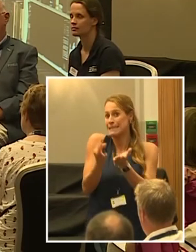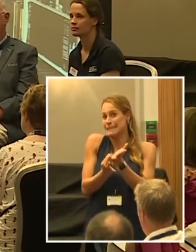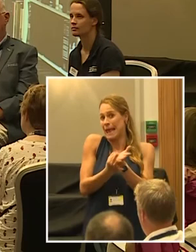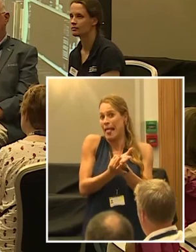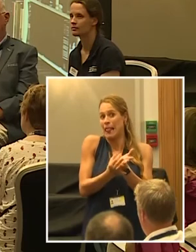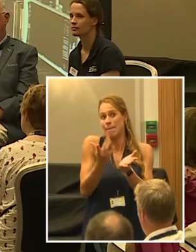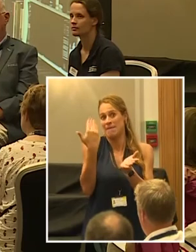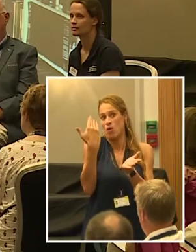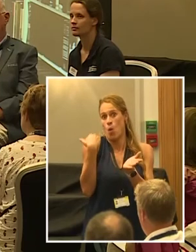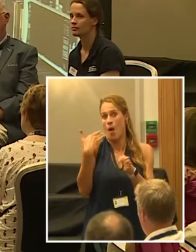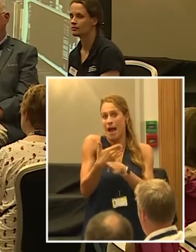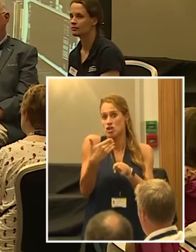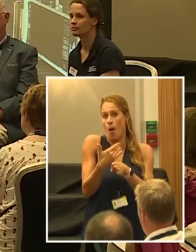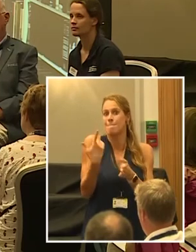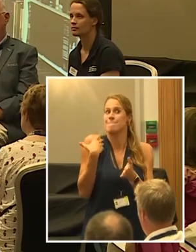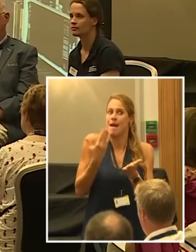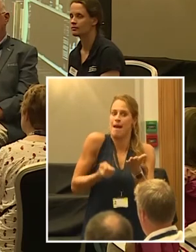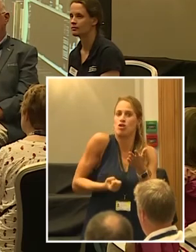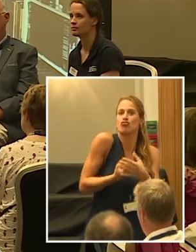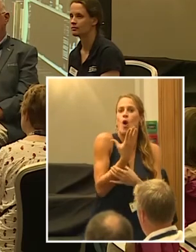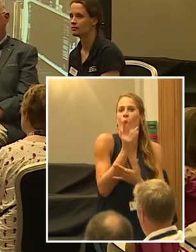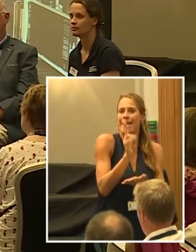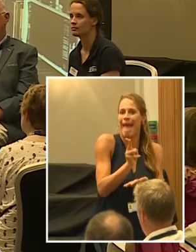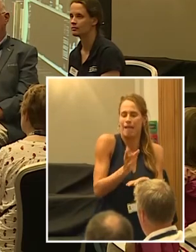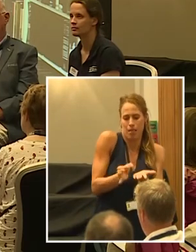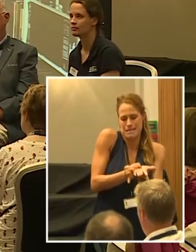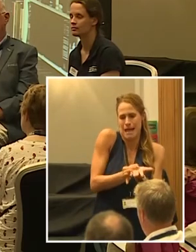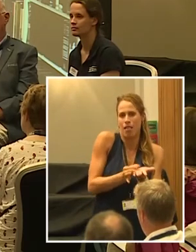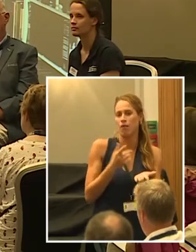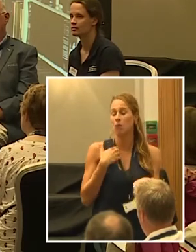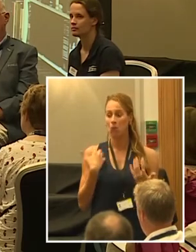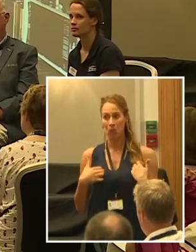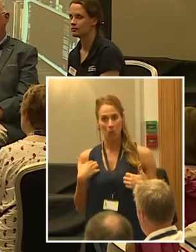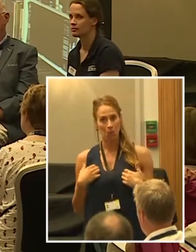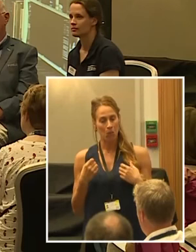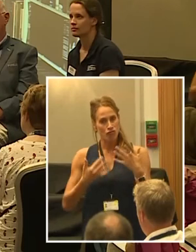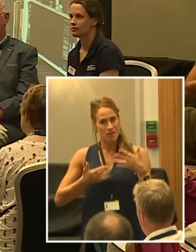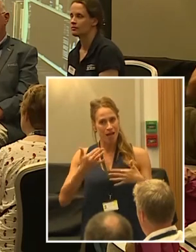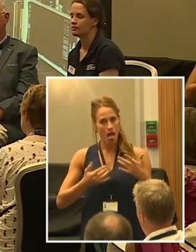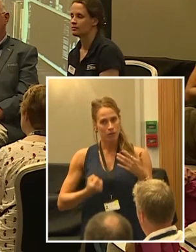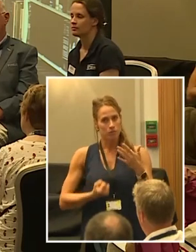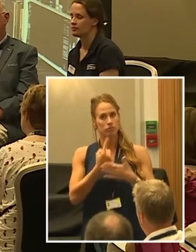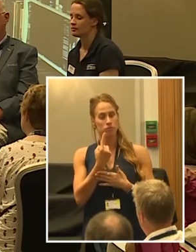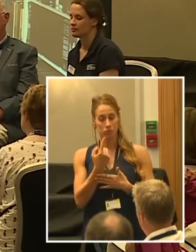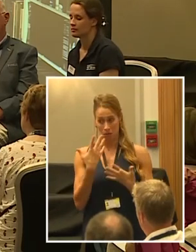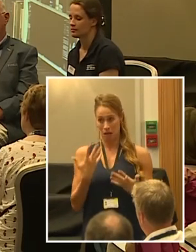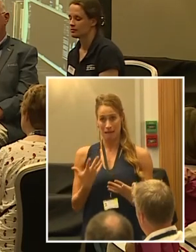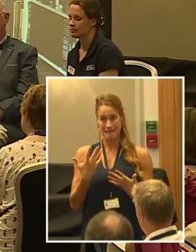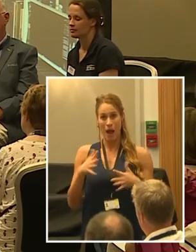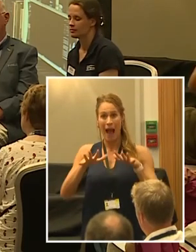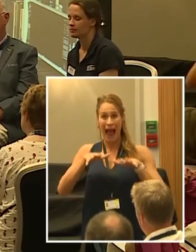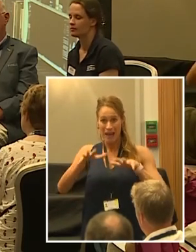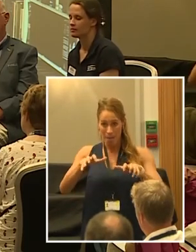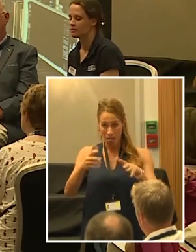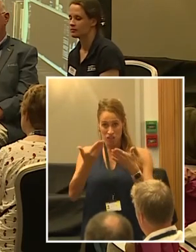one. And there are some quite interesting results in so far in animal